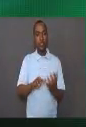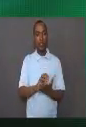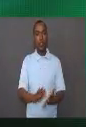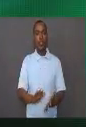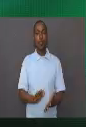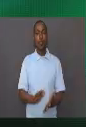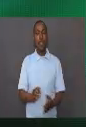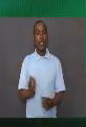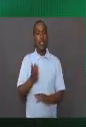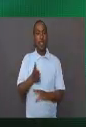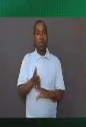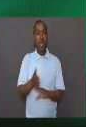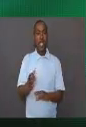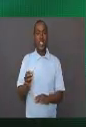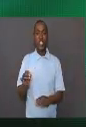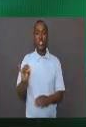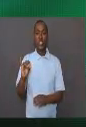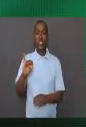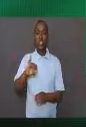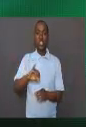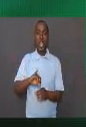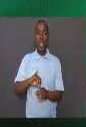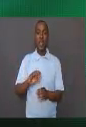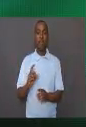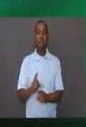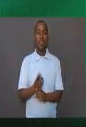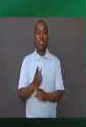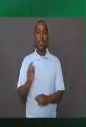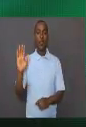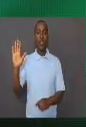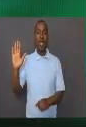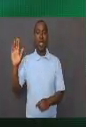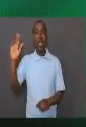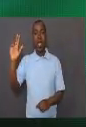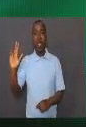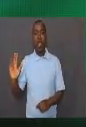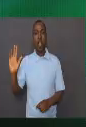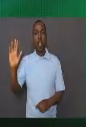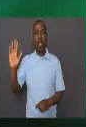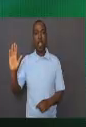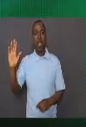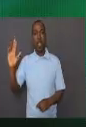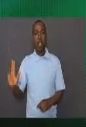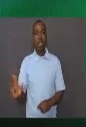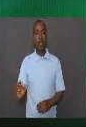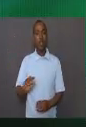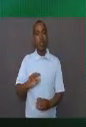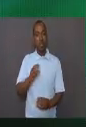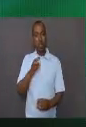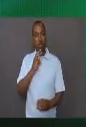a jelly. When agar is combined with all the